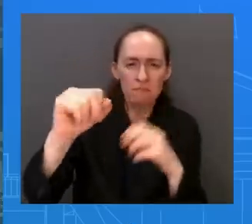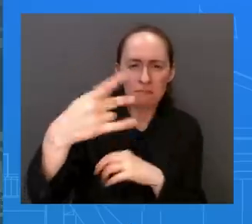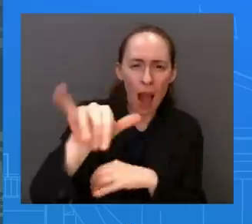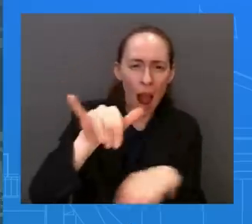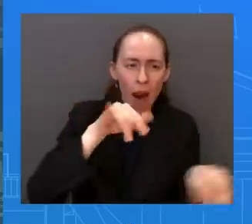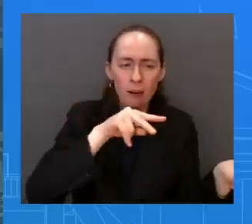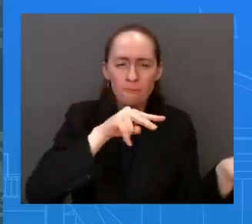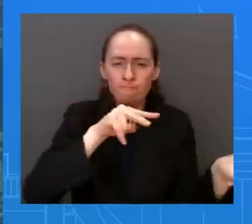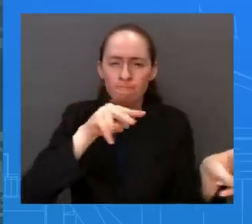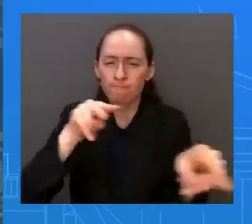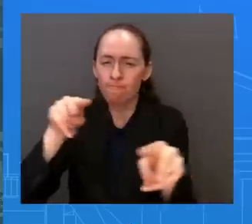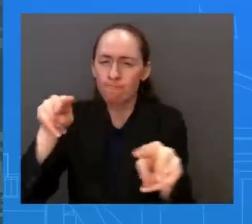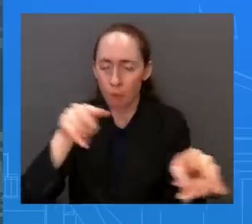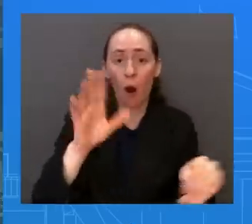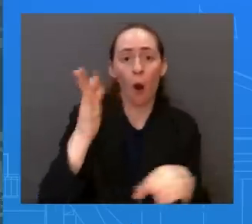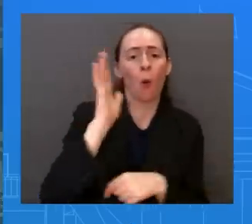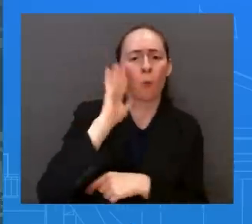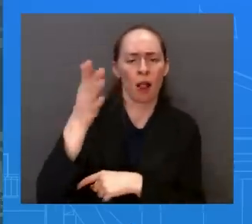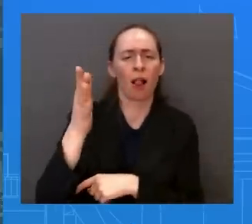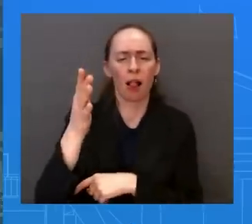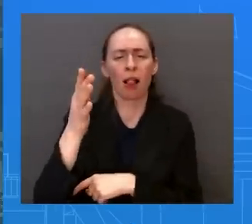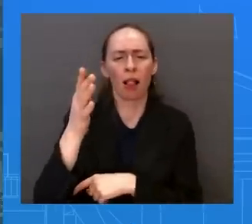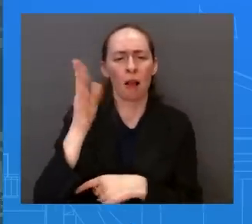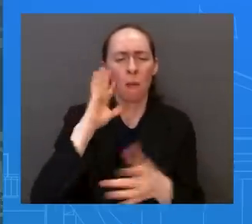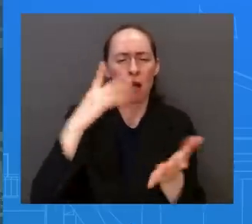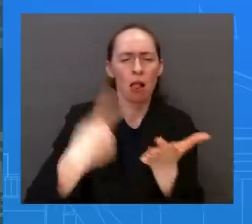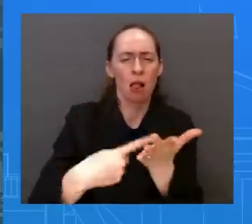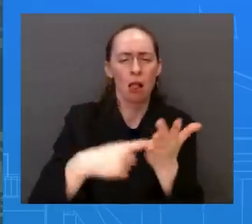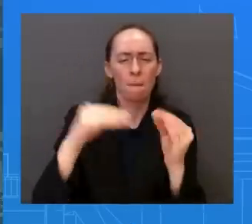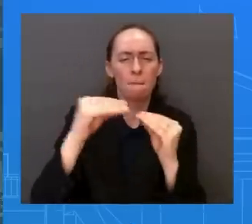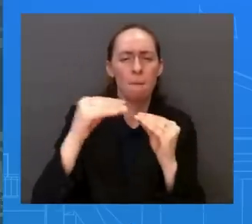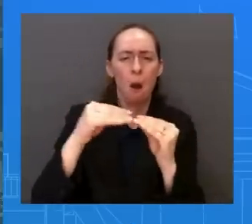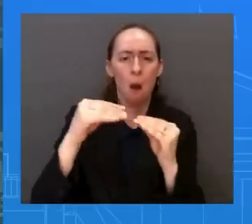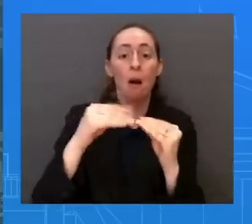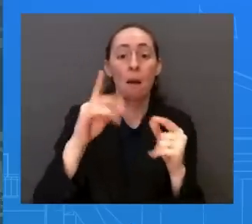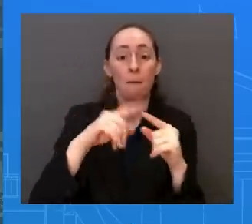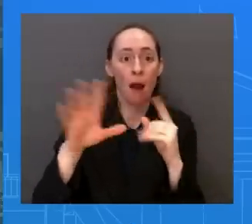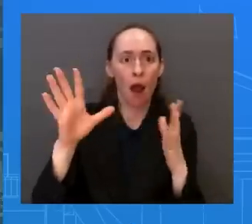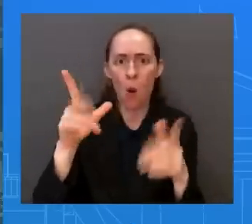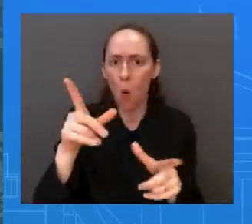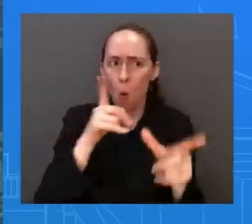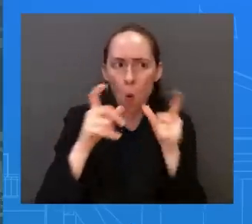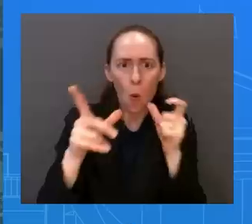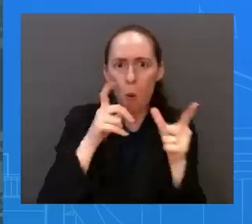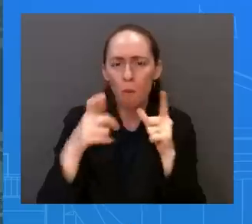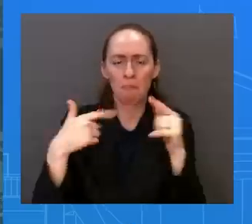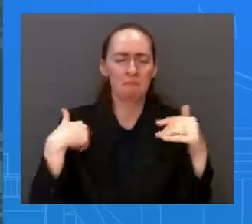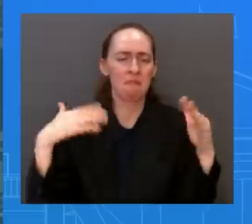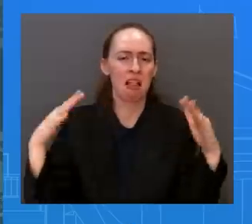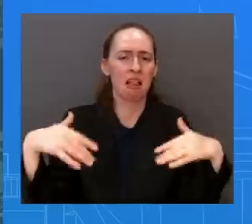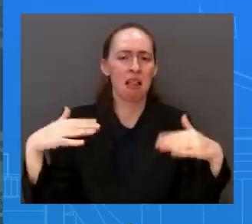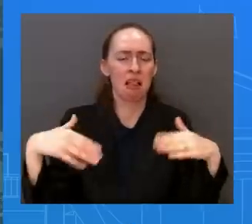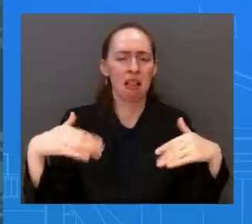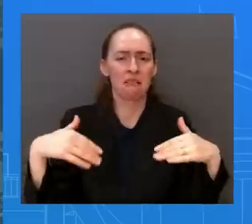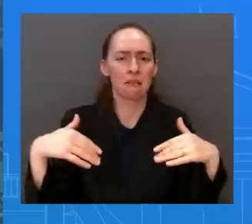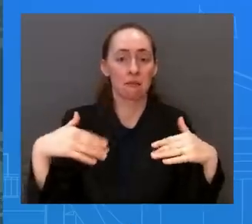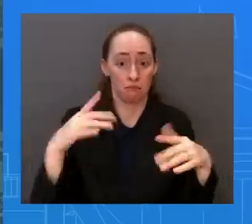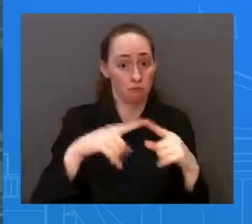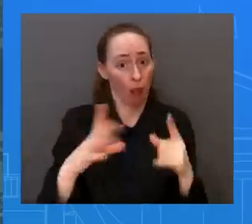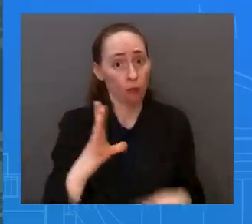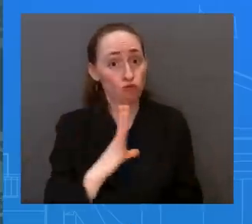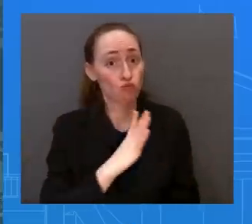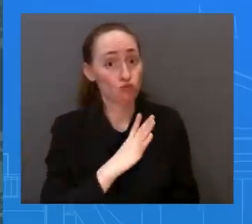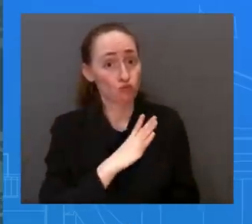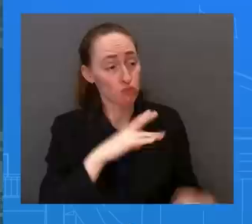and who those key officials would be. But again, we are prepared. We are willing to have that conversation, to